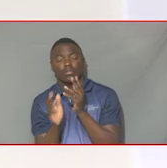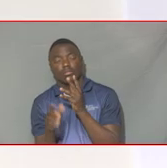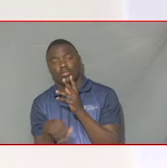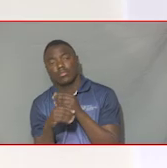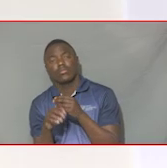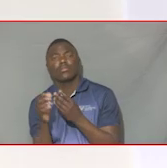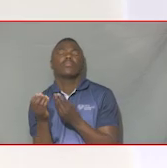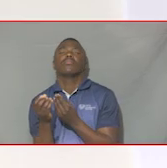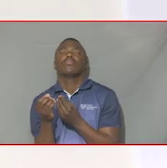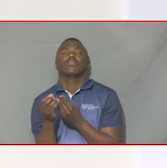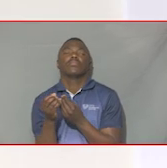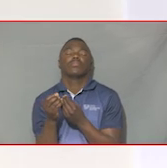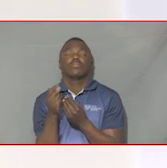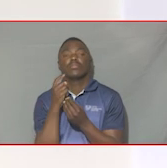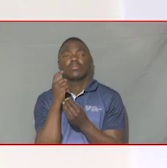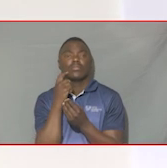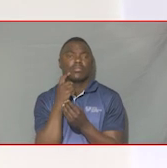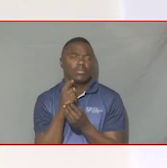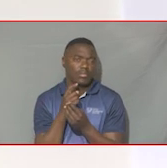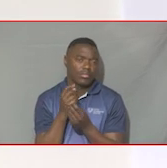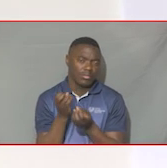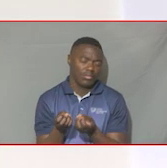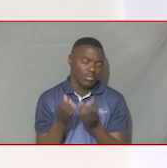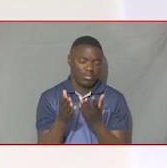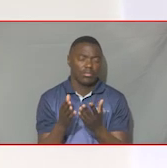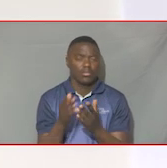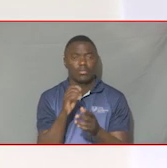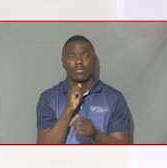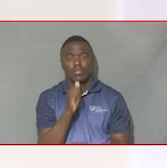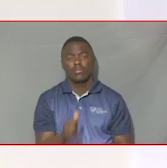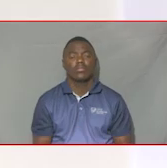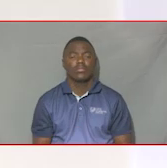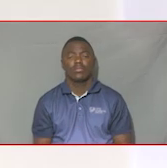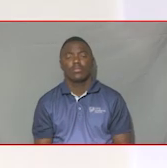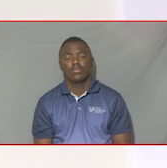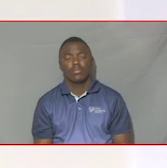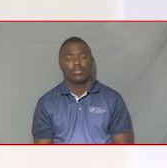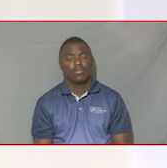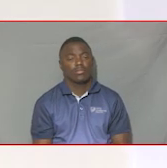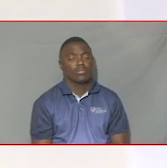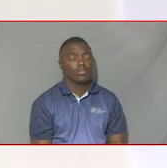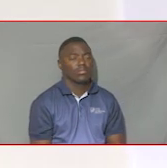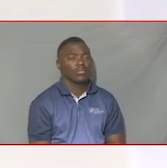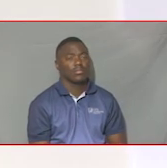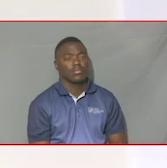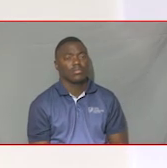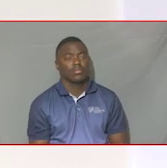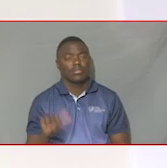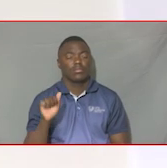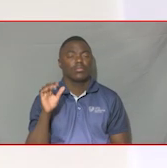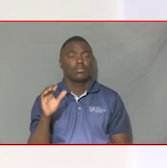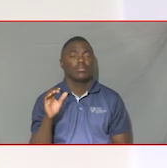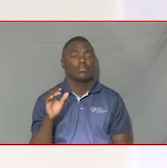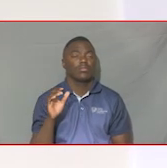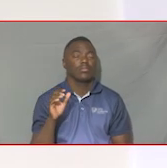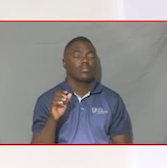scores, and that should give you also the correct answer. So people, there I've used it. Then I say AC shift